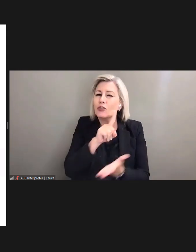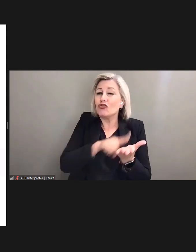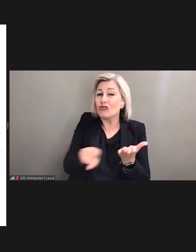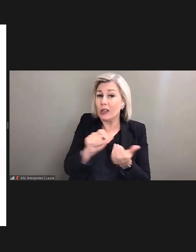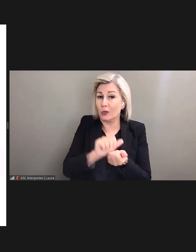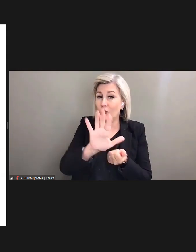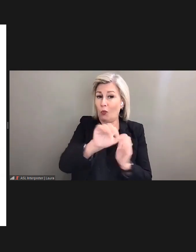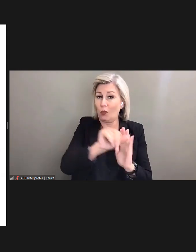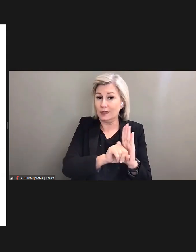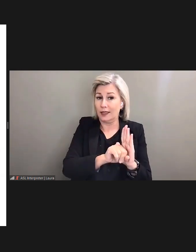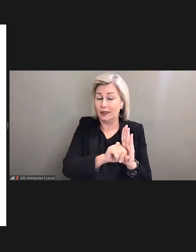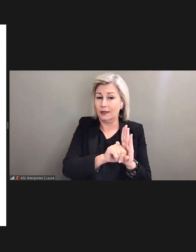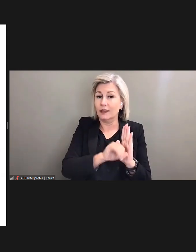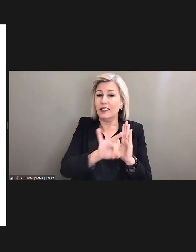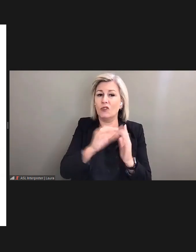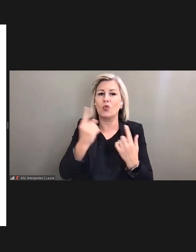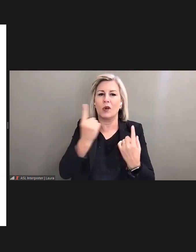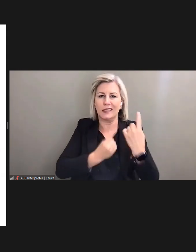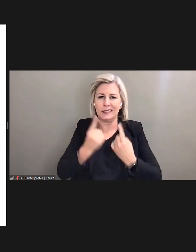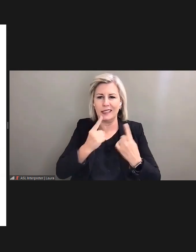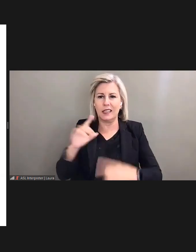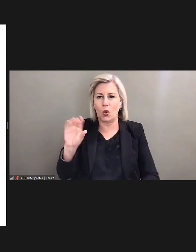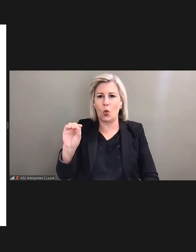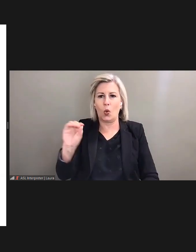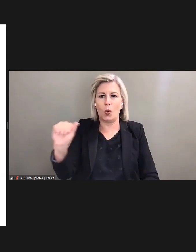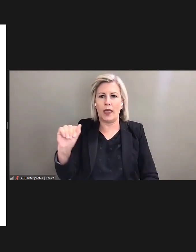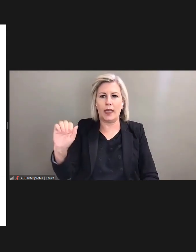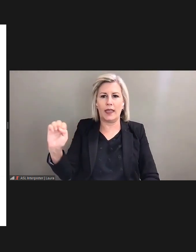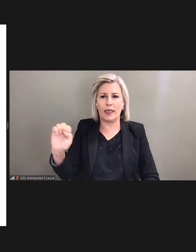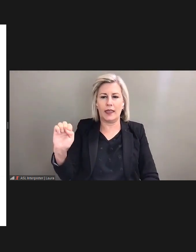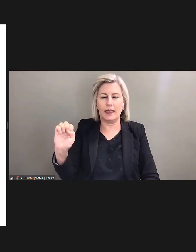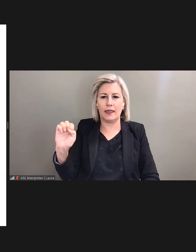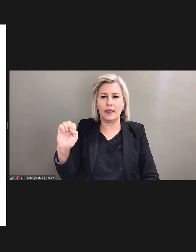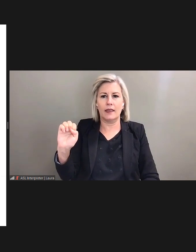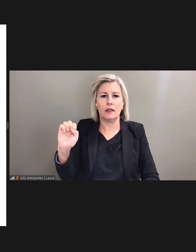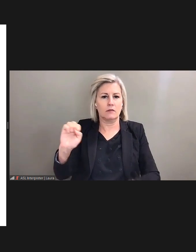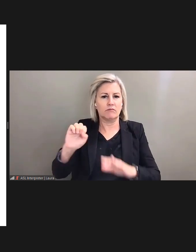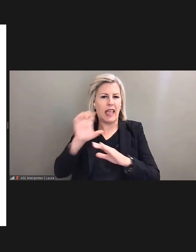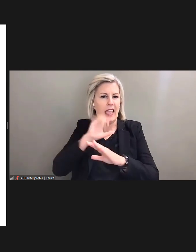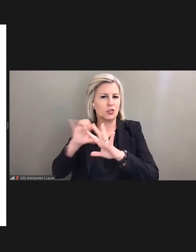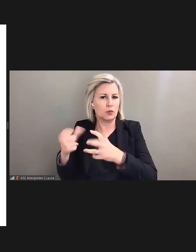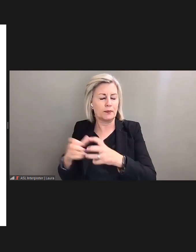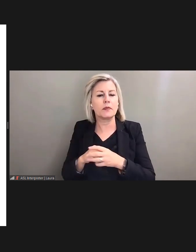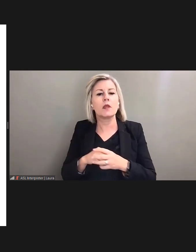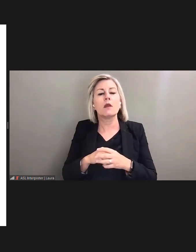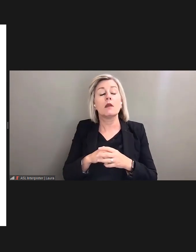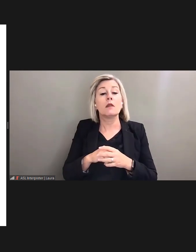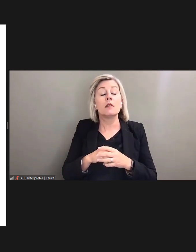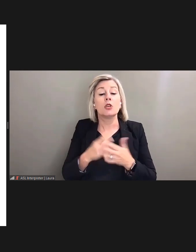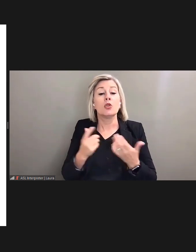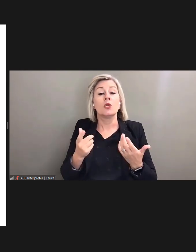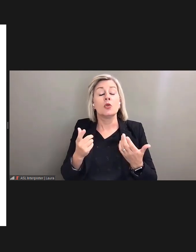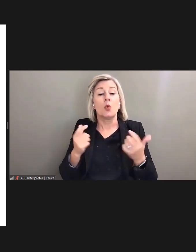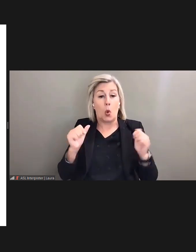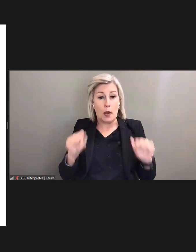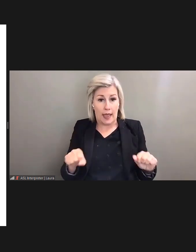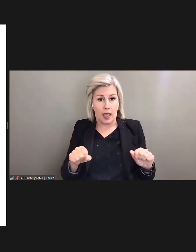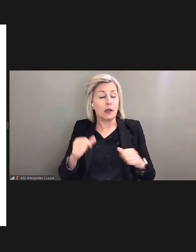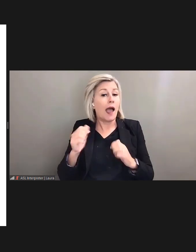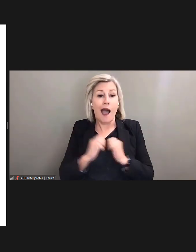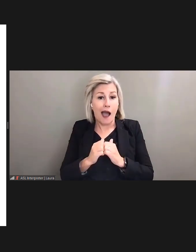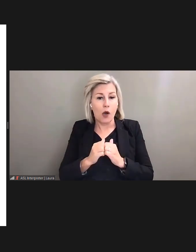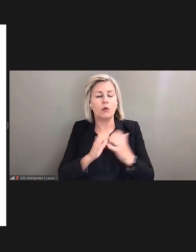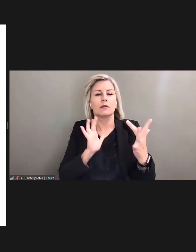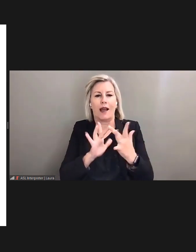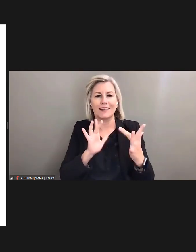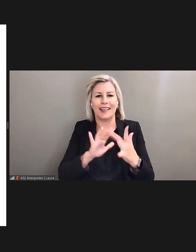state if you're considering OAEs for the 3 to 5 age group. And you can do that, again, by contacting your